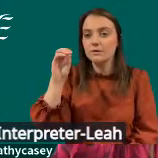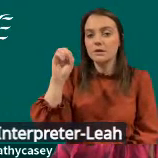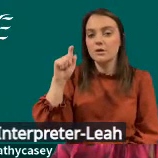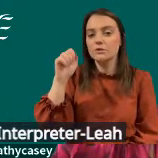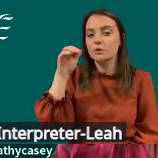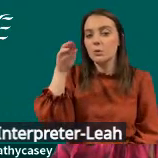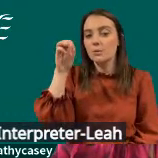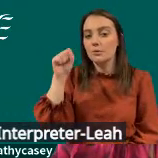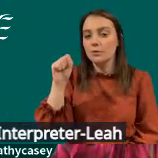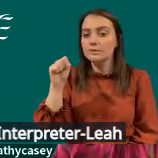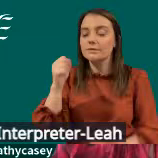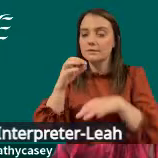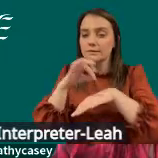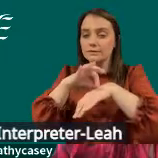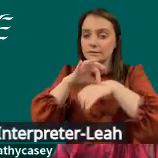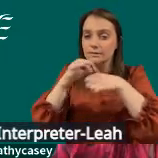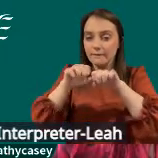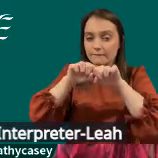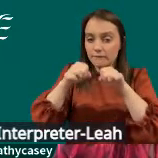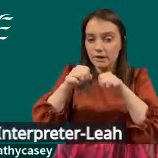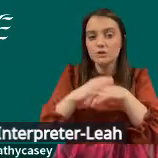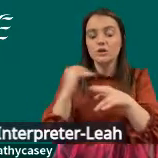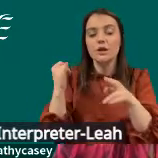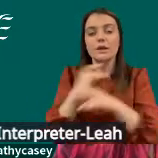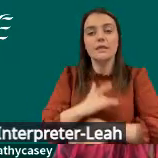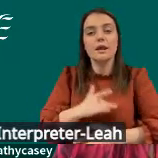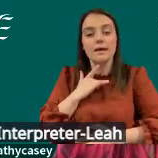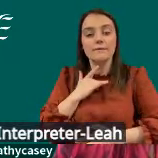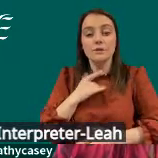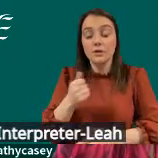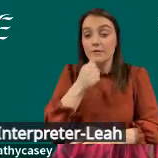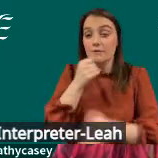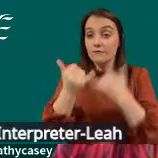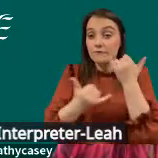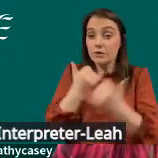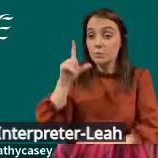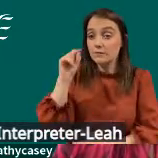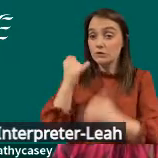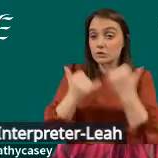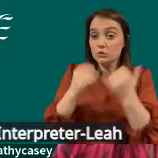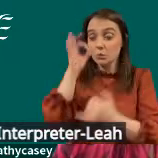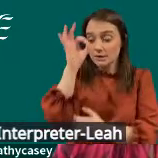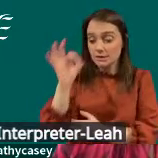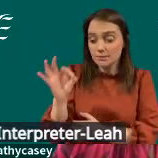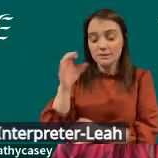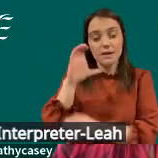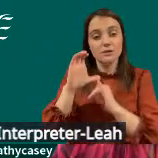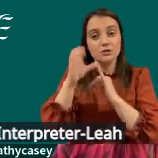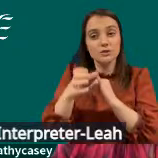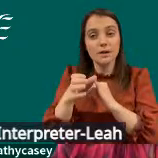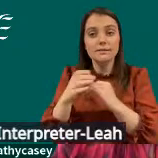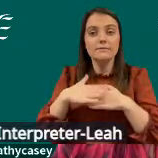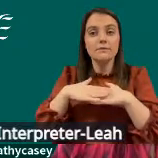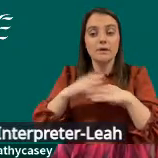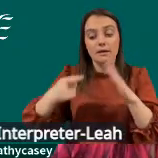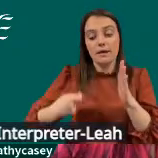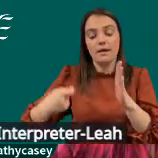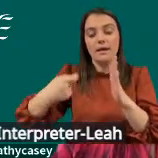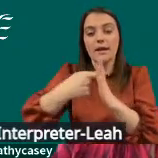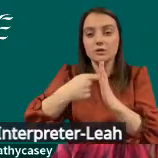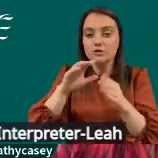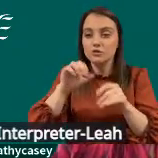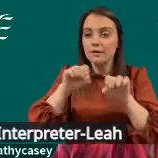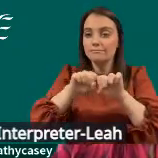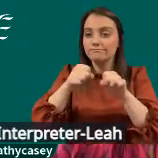And in the first year after we fracture, we have a 20% chance of a further fracture within that 12 months. There